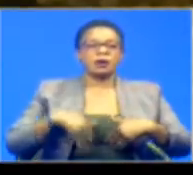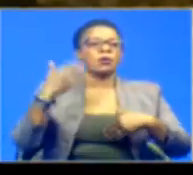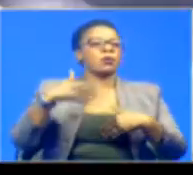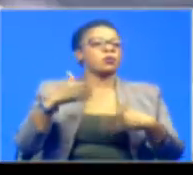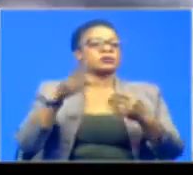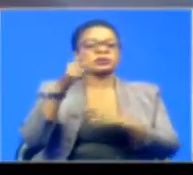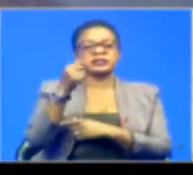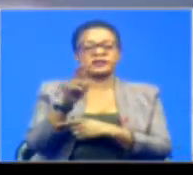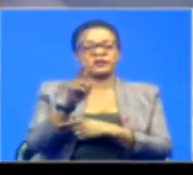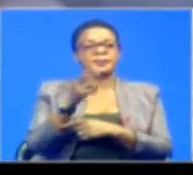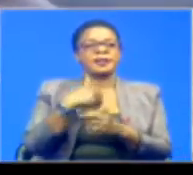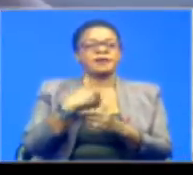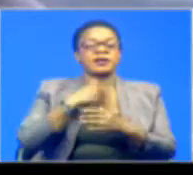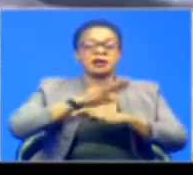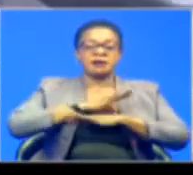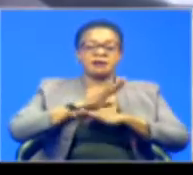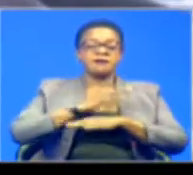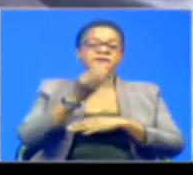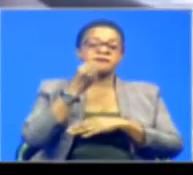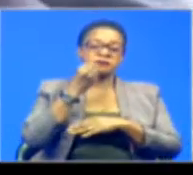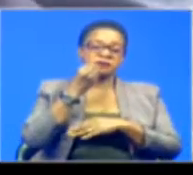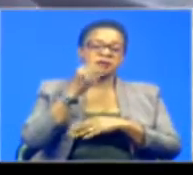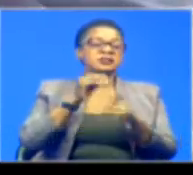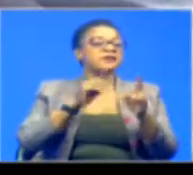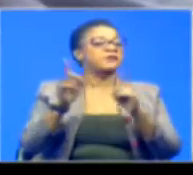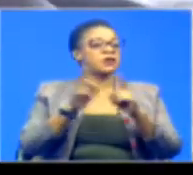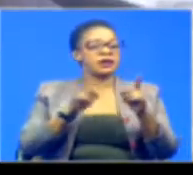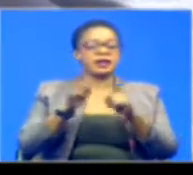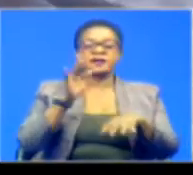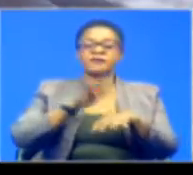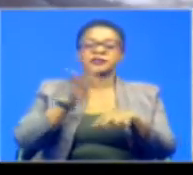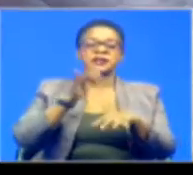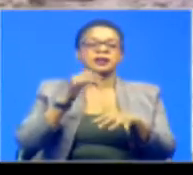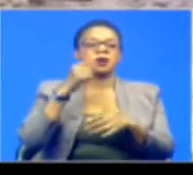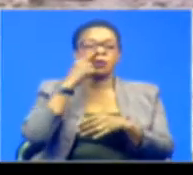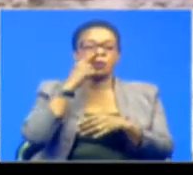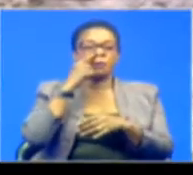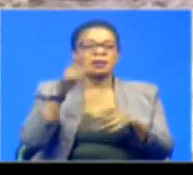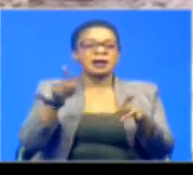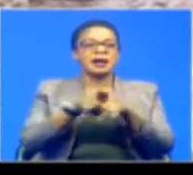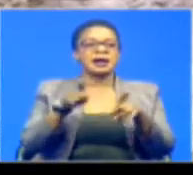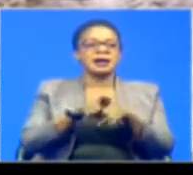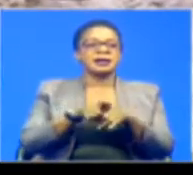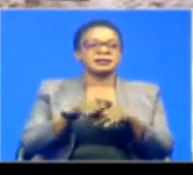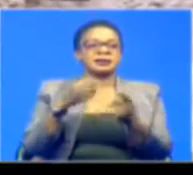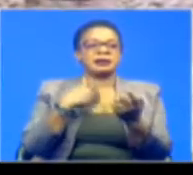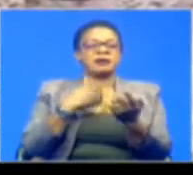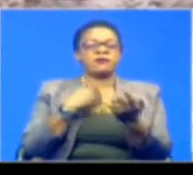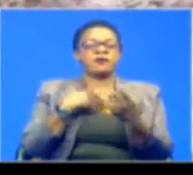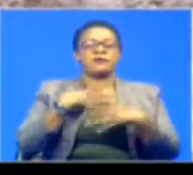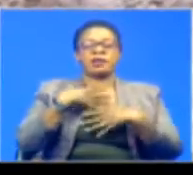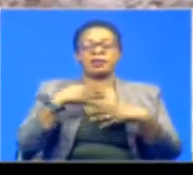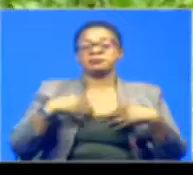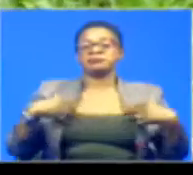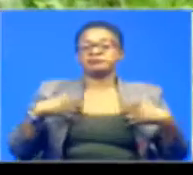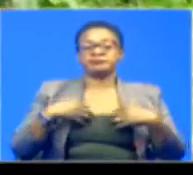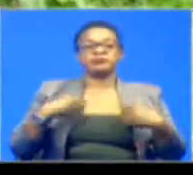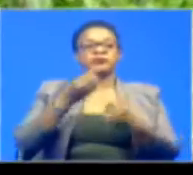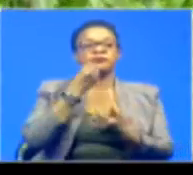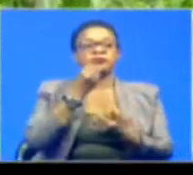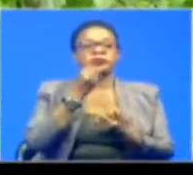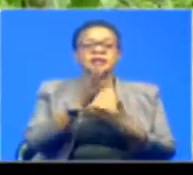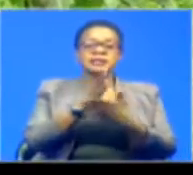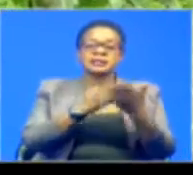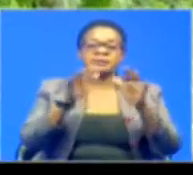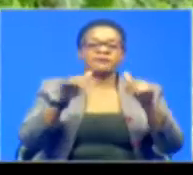Having enough food is foreign in the affected homes as they largely live off relief aid. Some